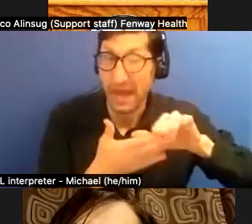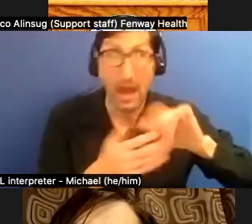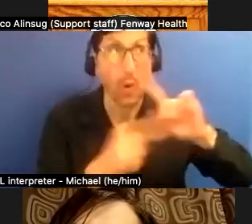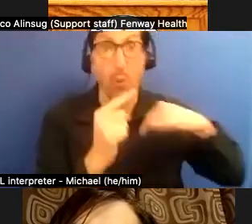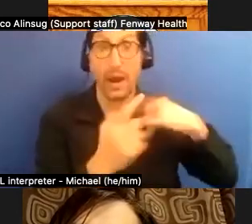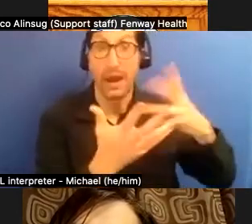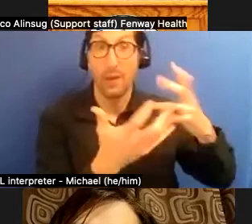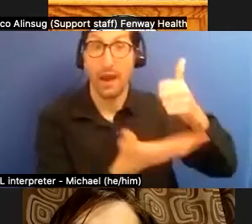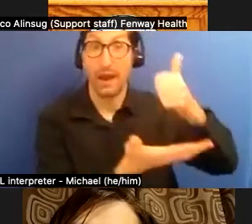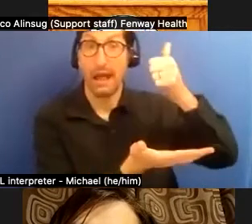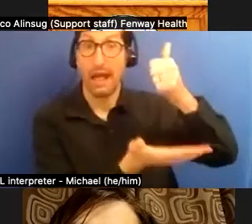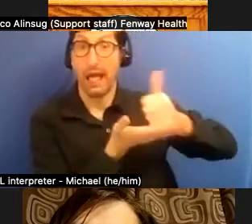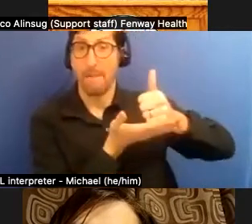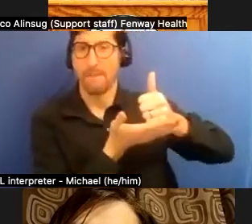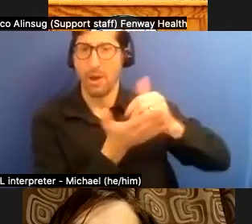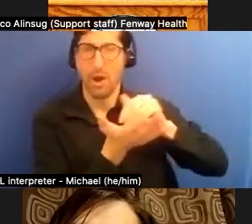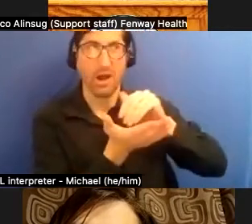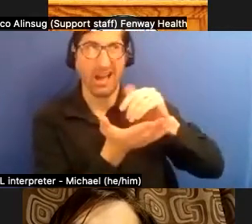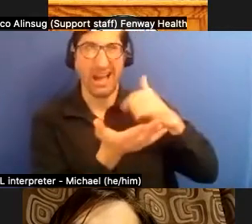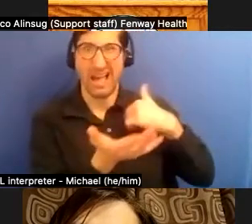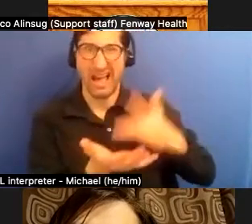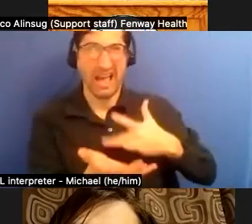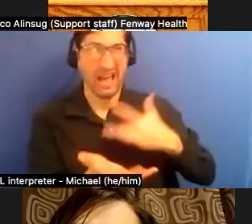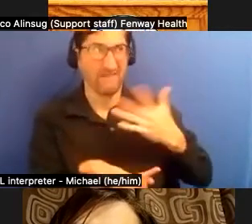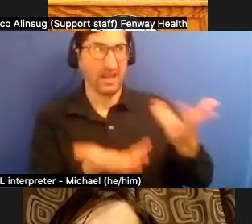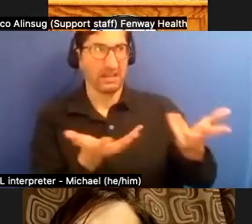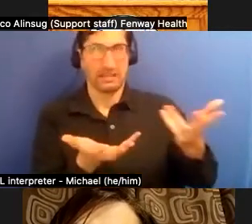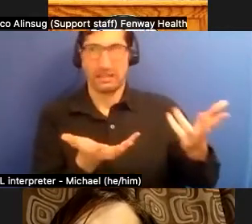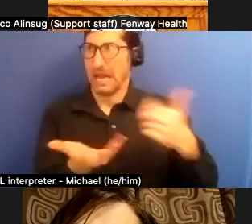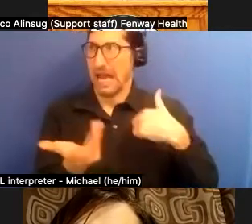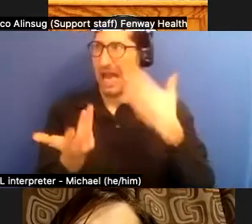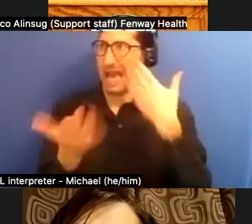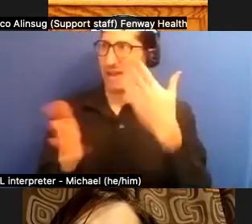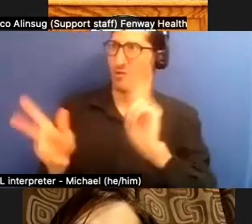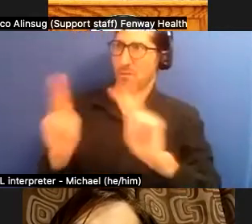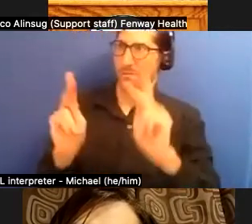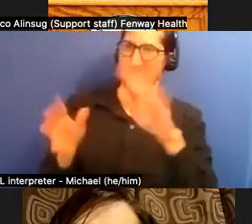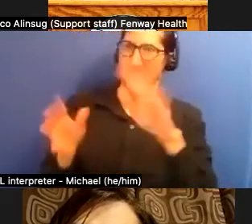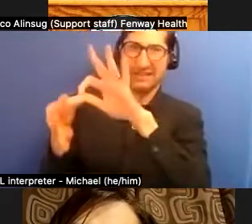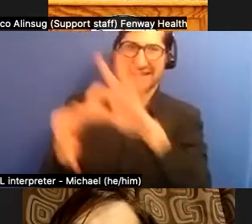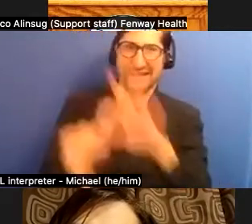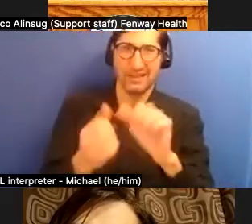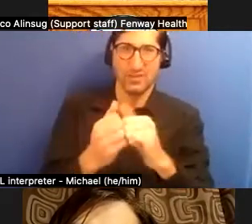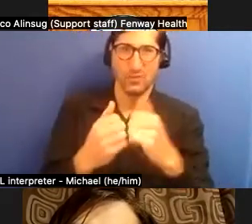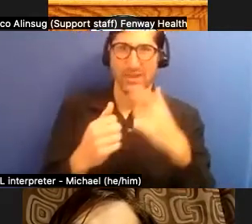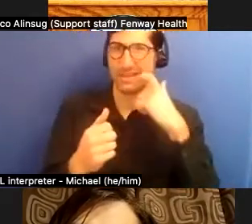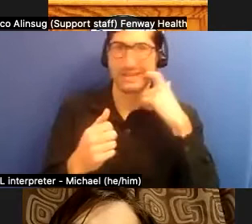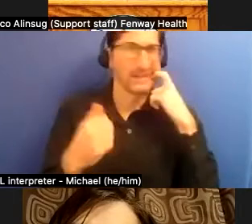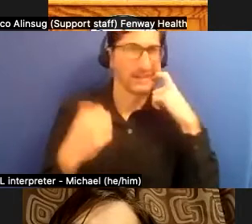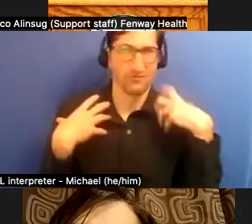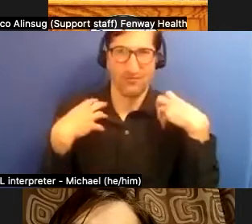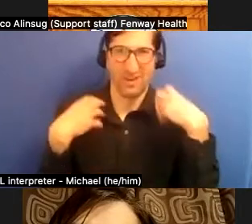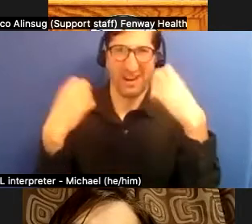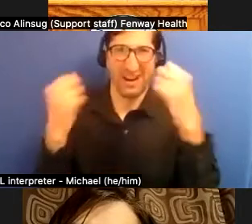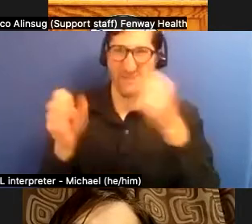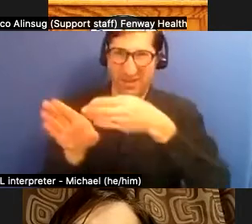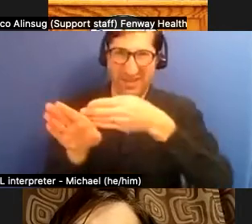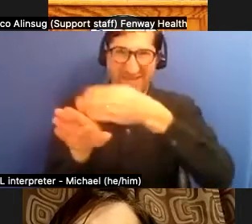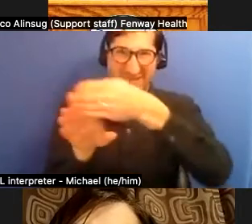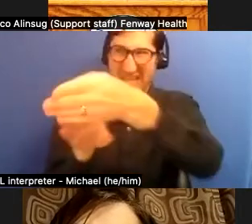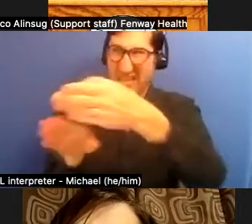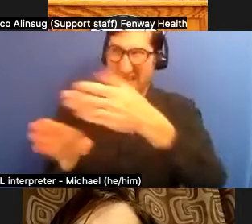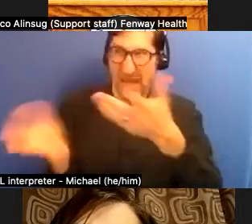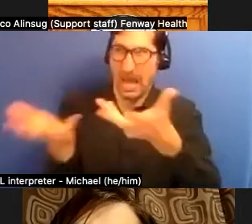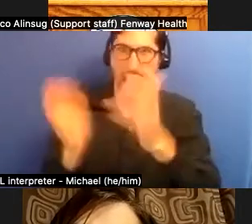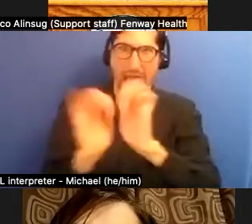often found that I didn't really know people in the substance use, in the addiction recovery world in the traditional sense, and I found it